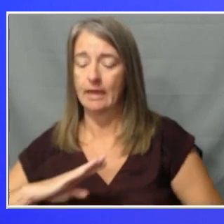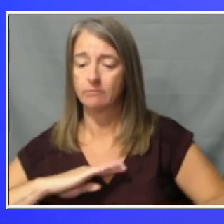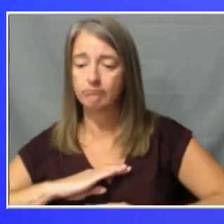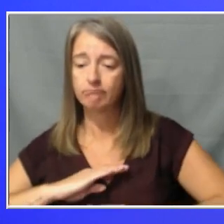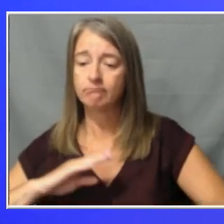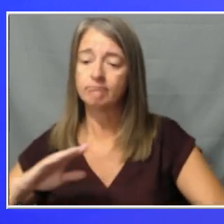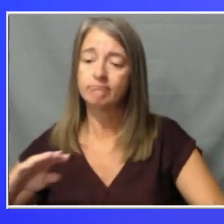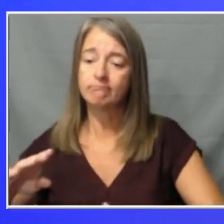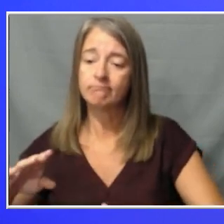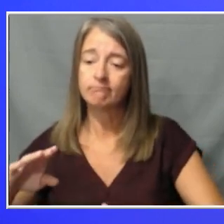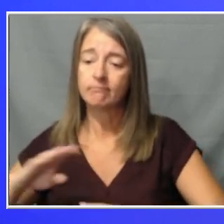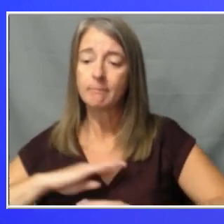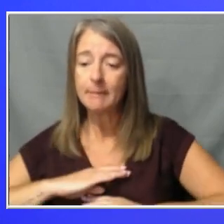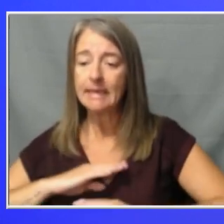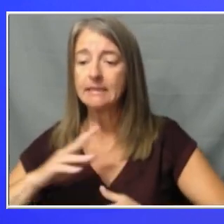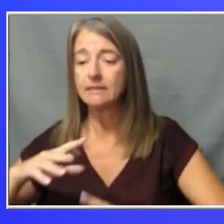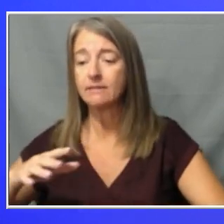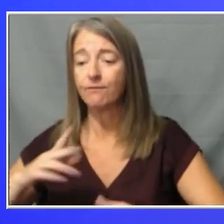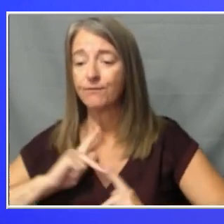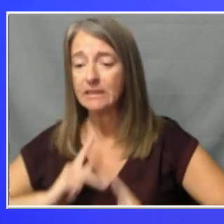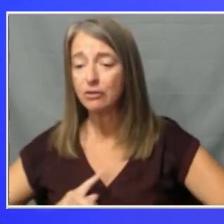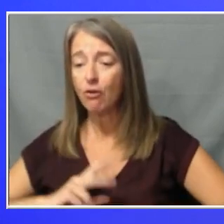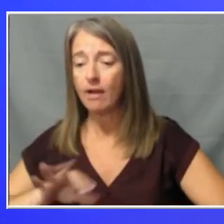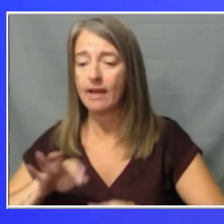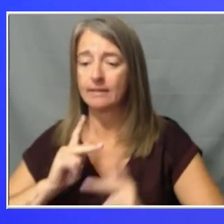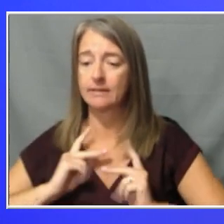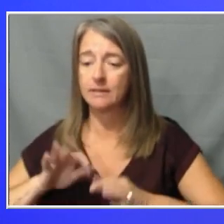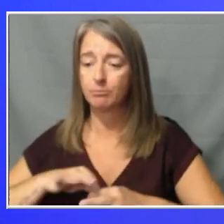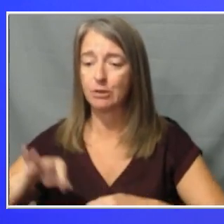needs. And for that, I'll always be grateful,